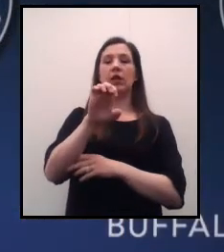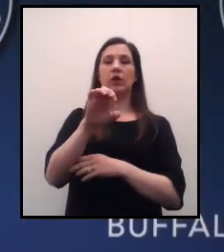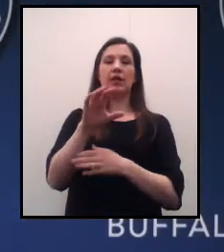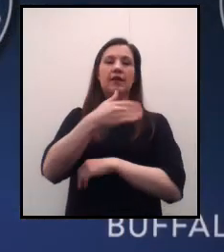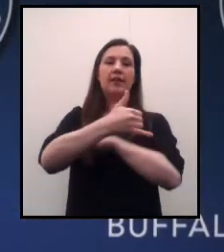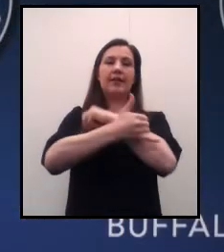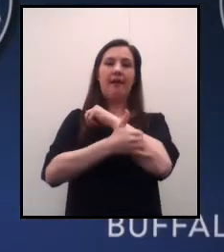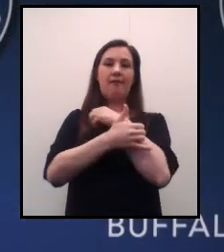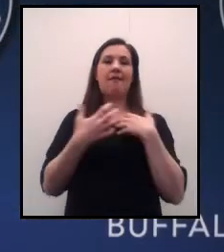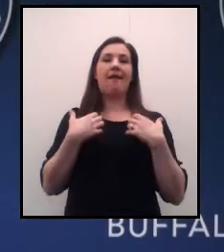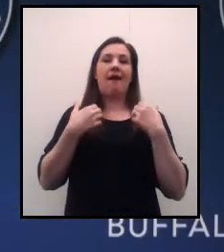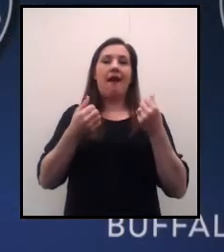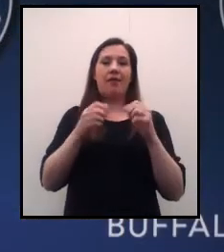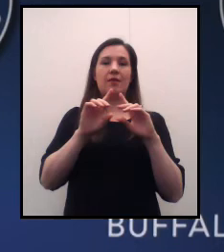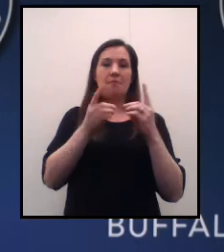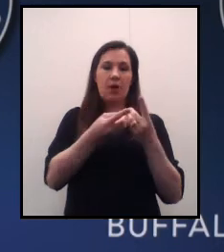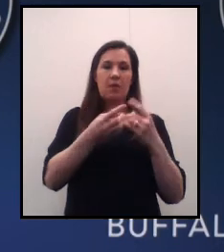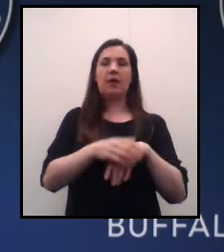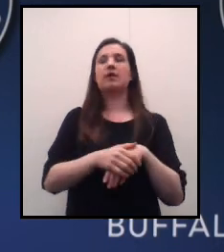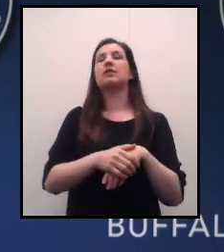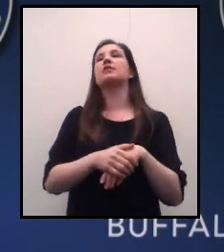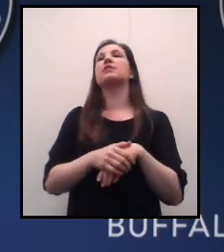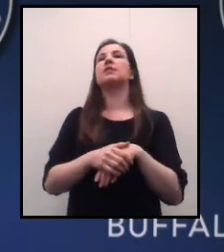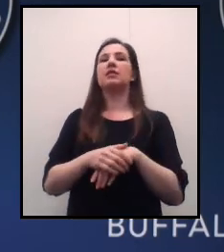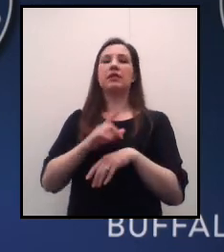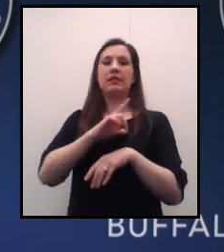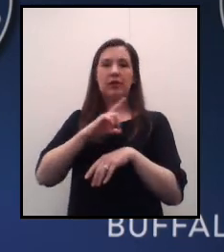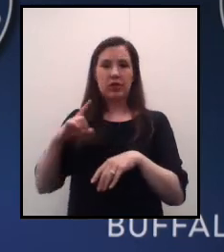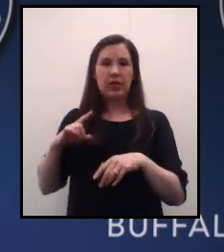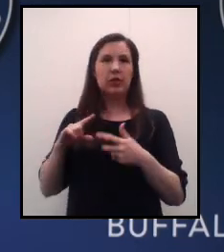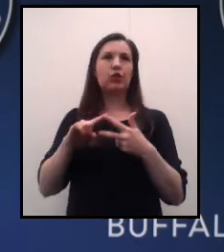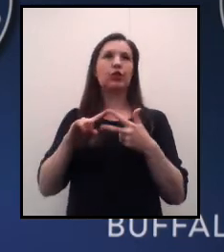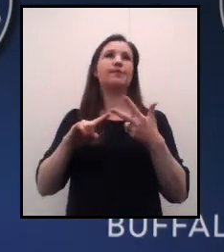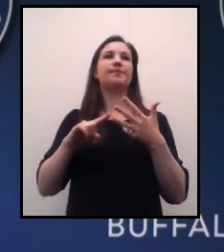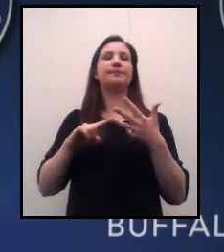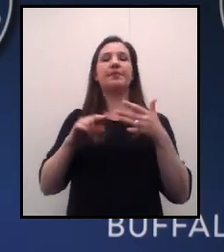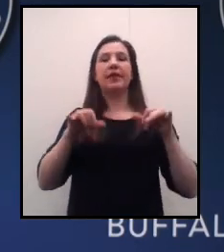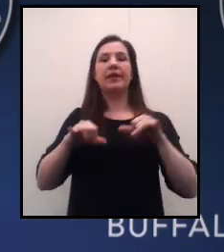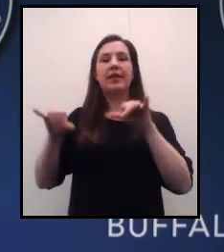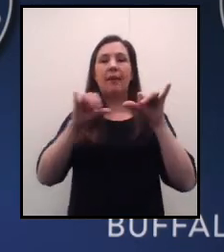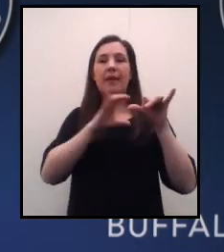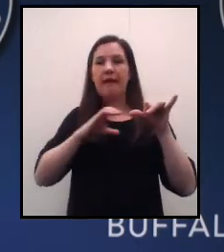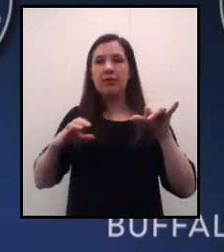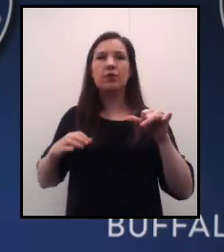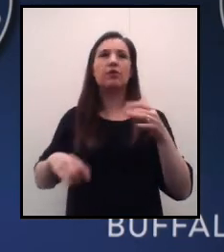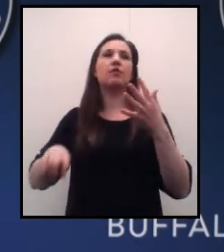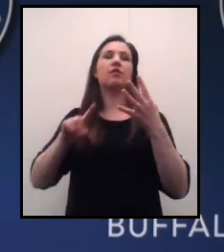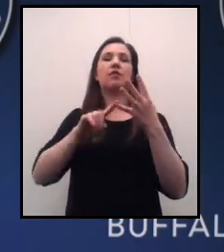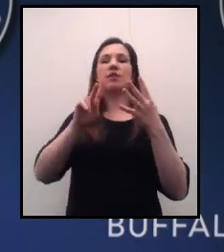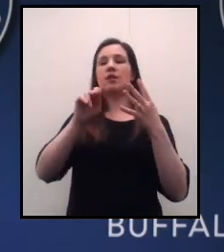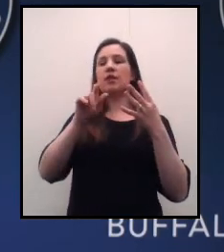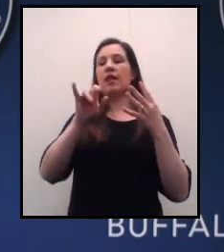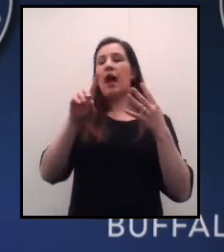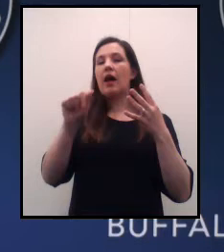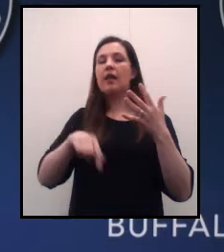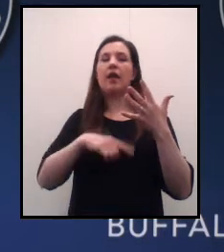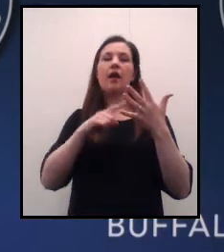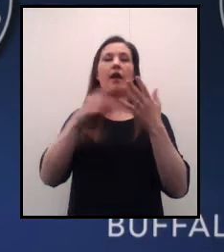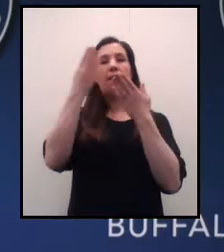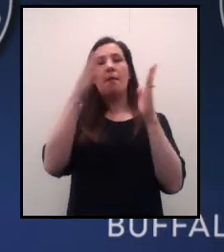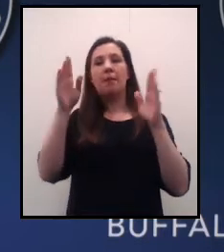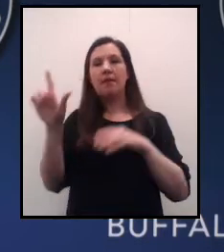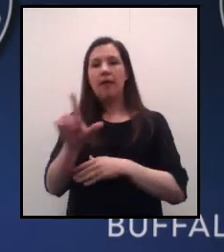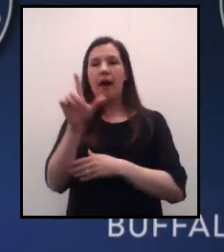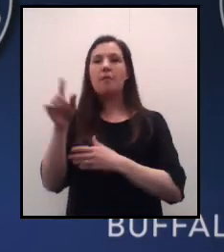County Legislature, the Buffalo Common Council, Kaleida, the Buffalo and Erie County Public Library, and